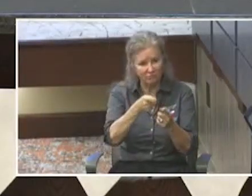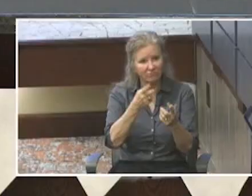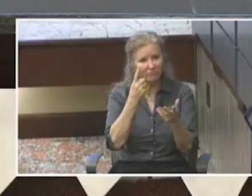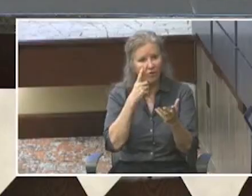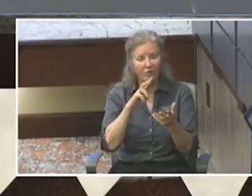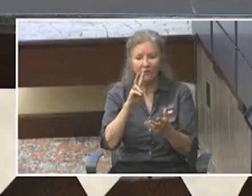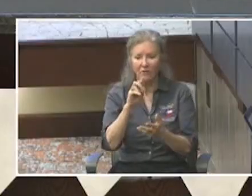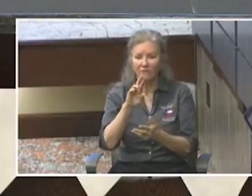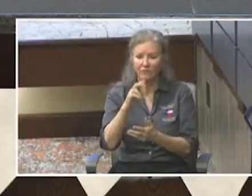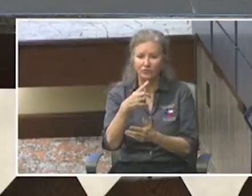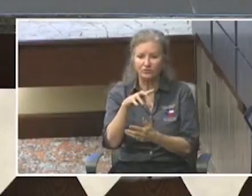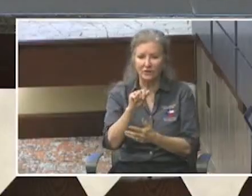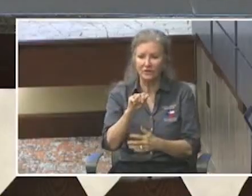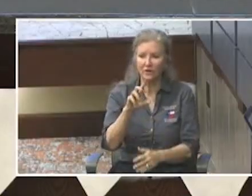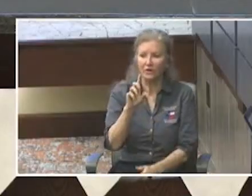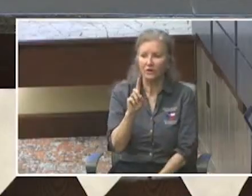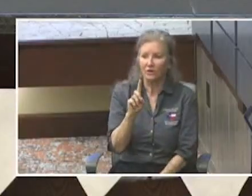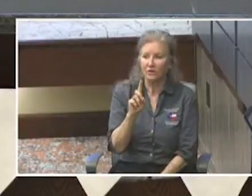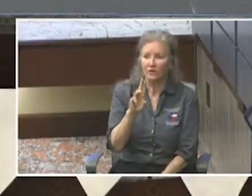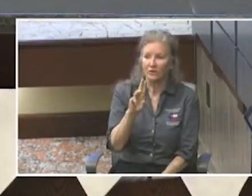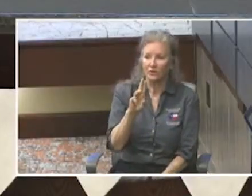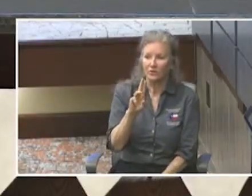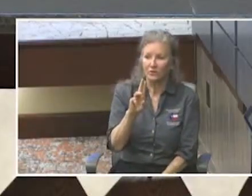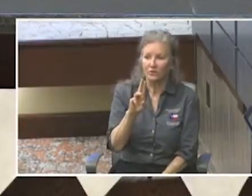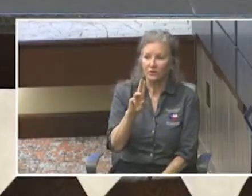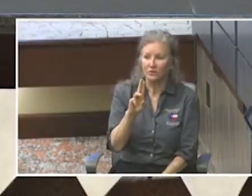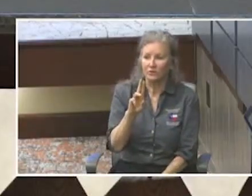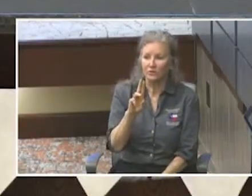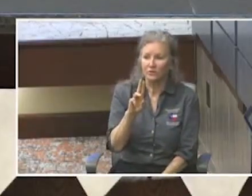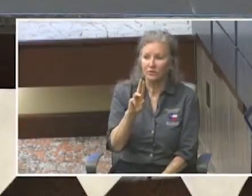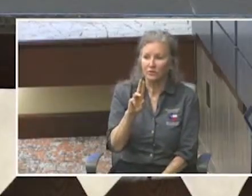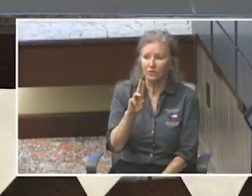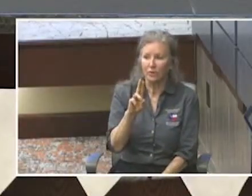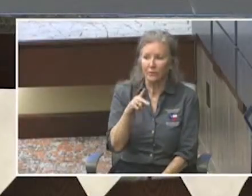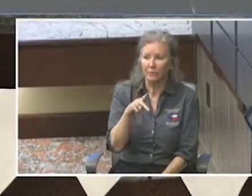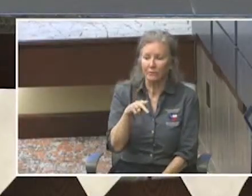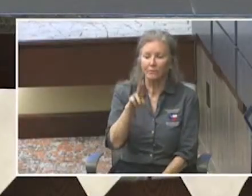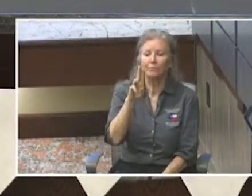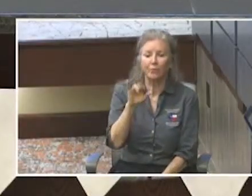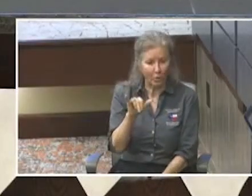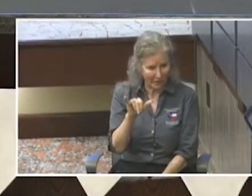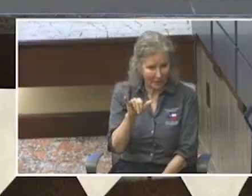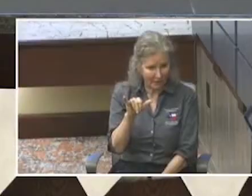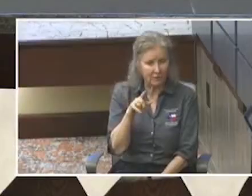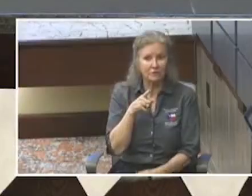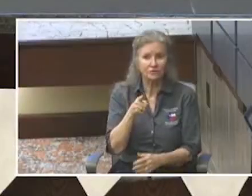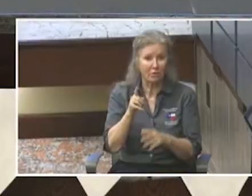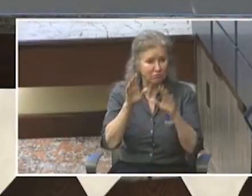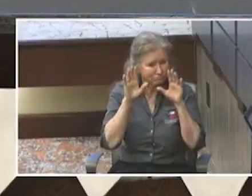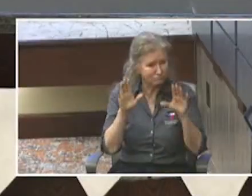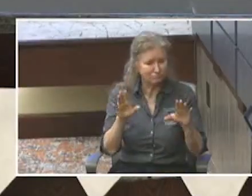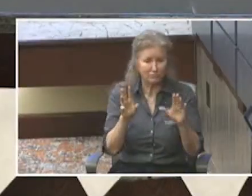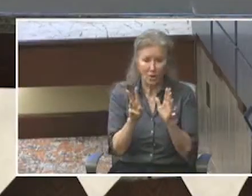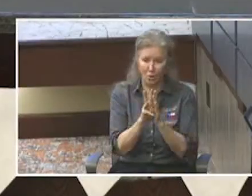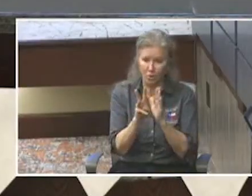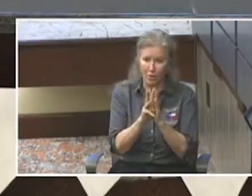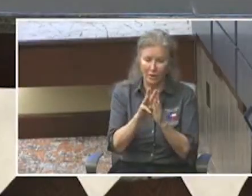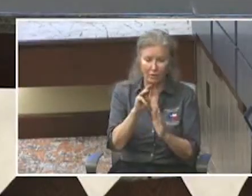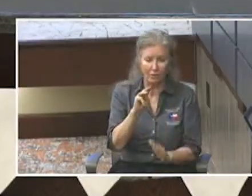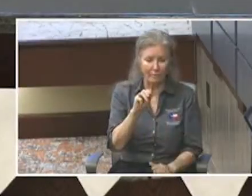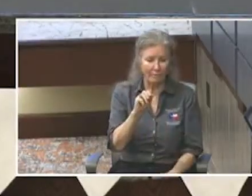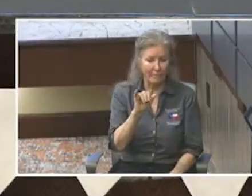who is just the grand dame of Waco mayors. And she's really